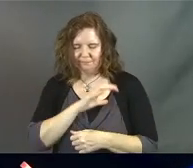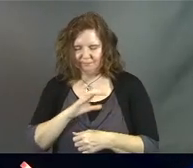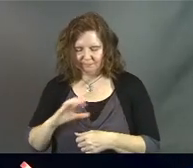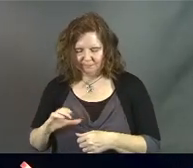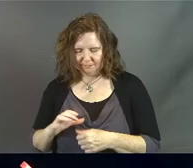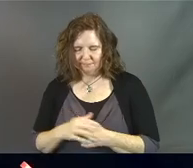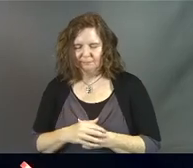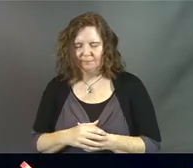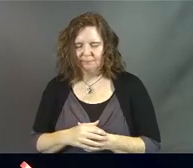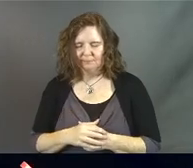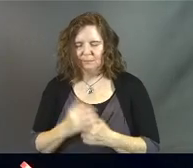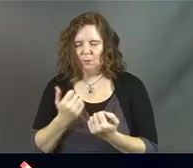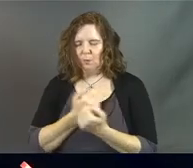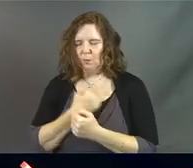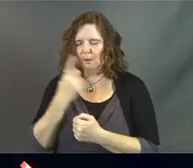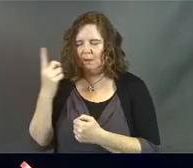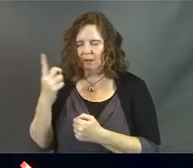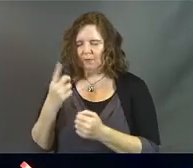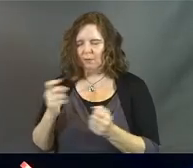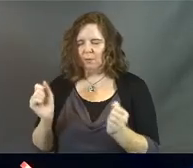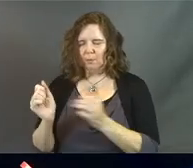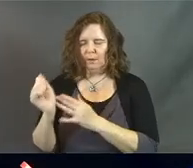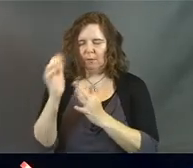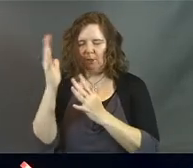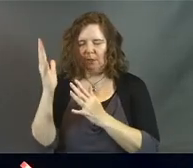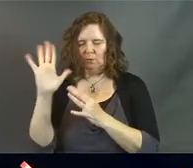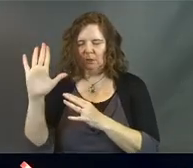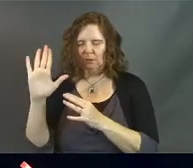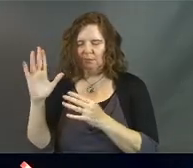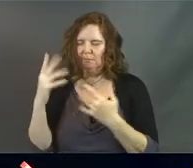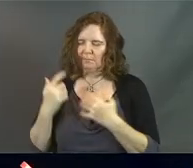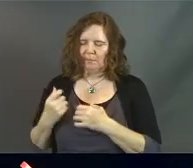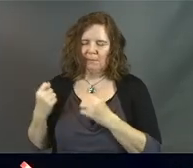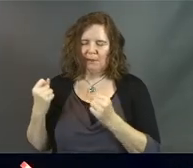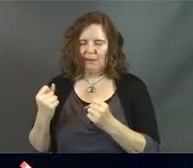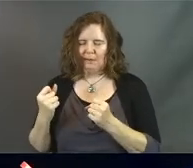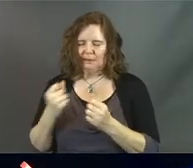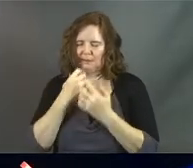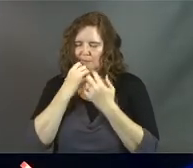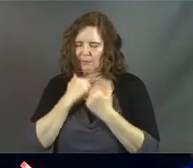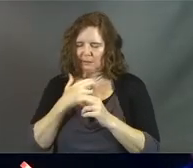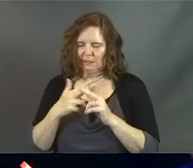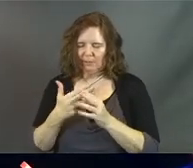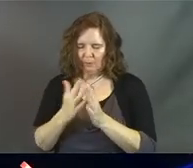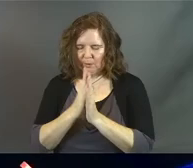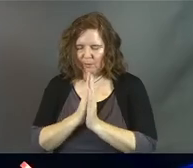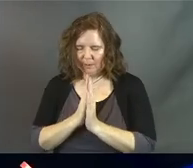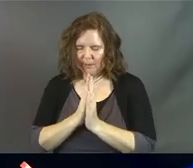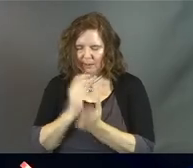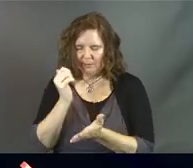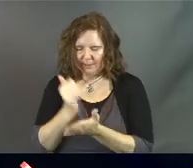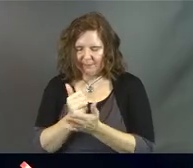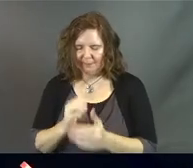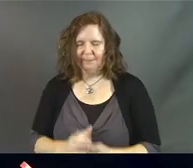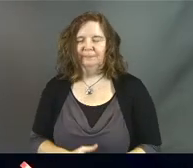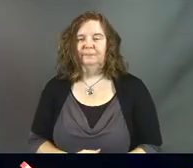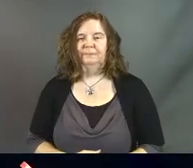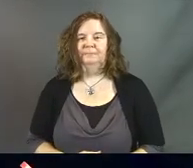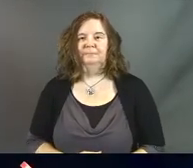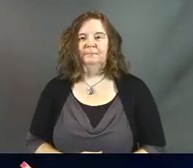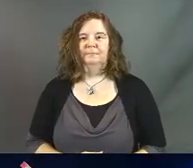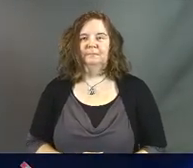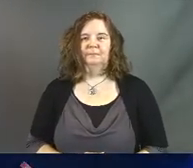Christ. God, we love you. We praise you. It is in your mighty and precious name we pray. Amen.